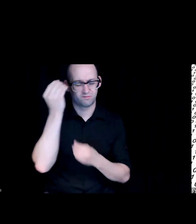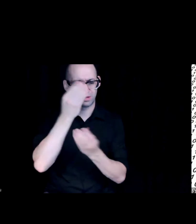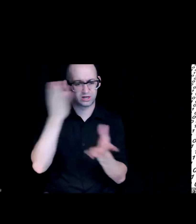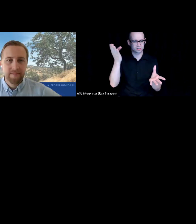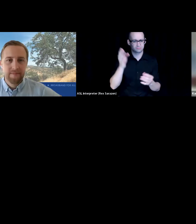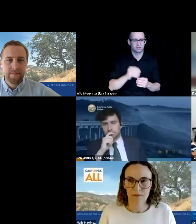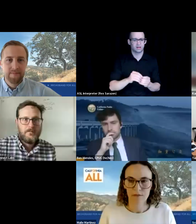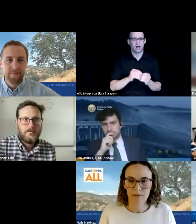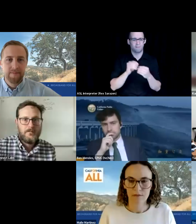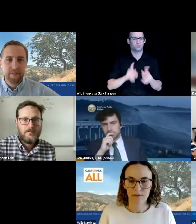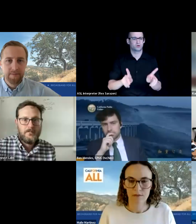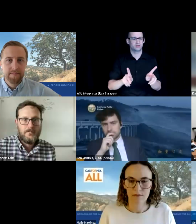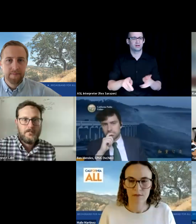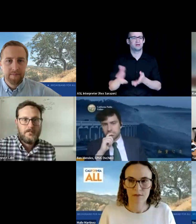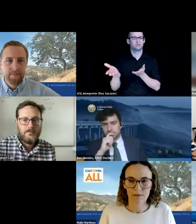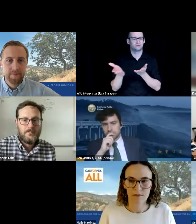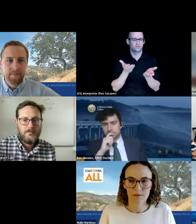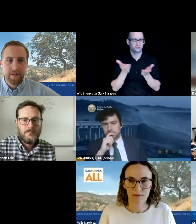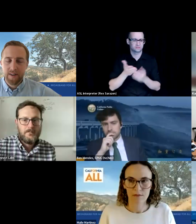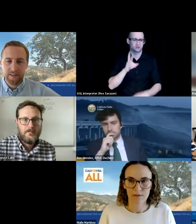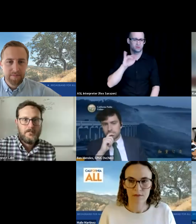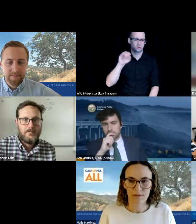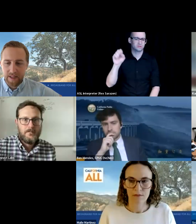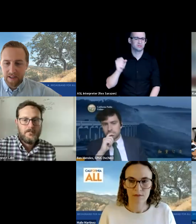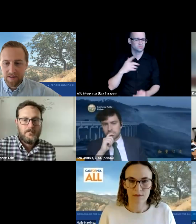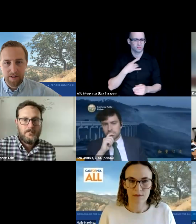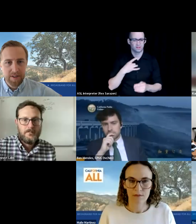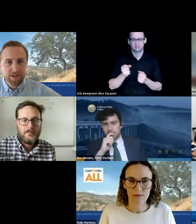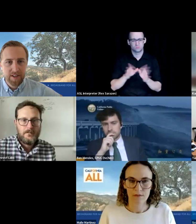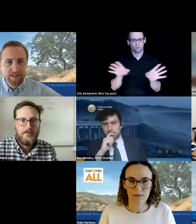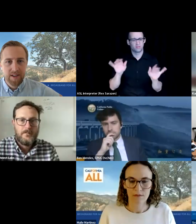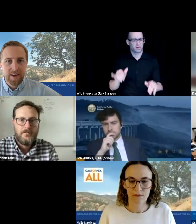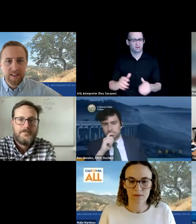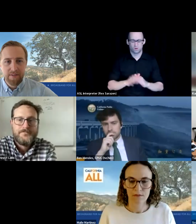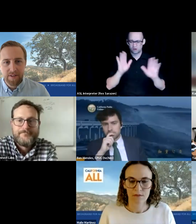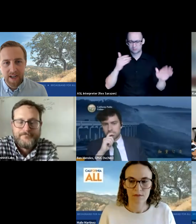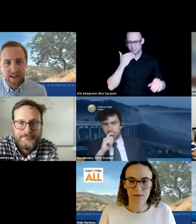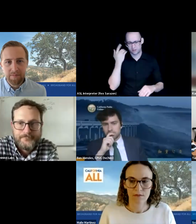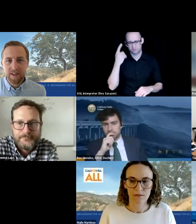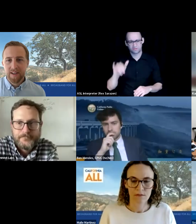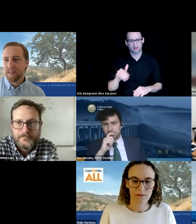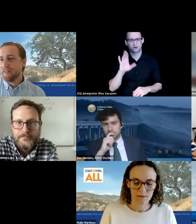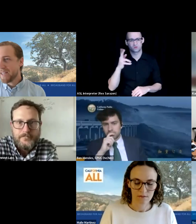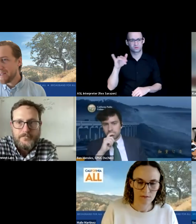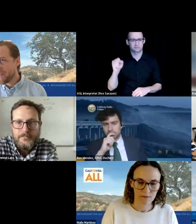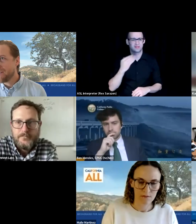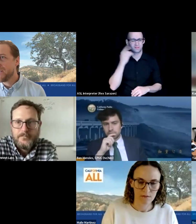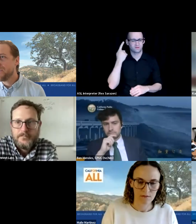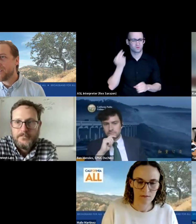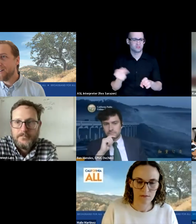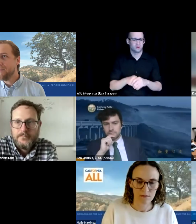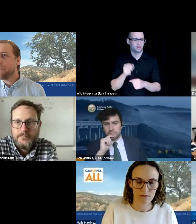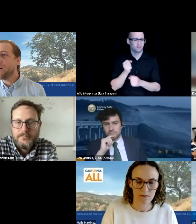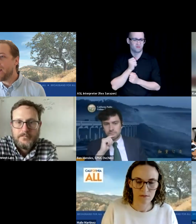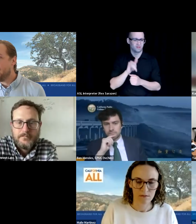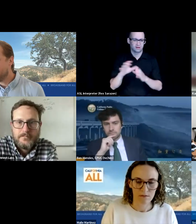services. So that's what we like to spread. Awesome. Thank you so much, Chris. Thank you for your time. Love to keep the